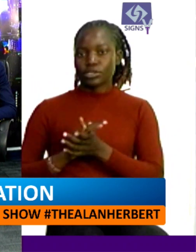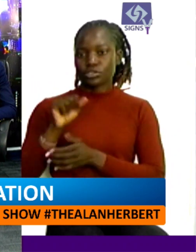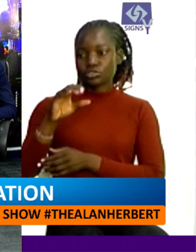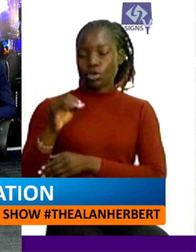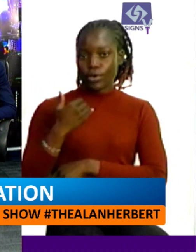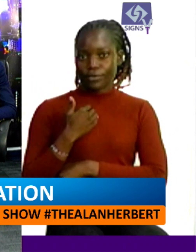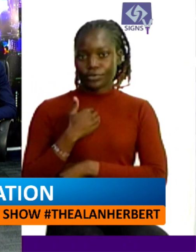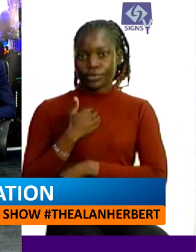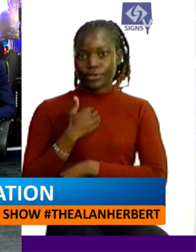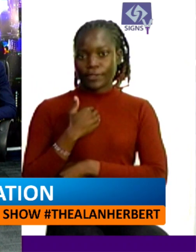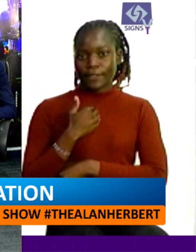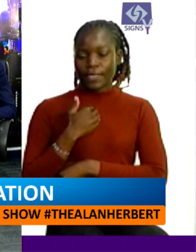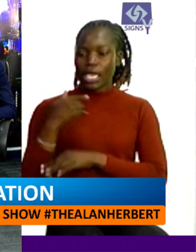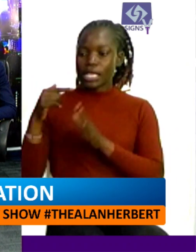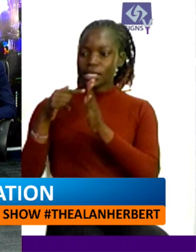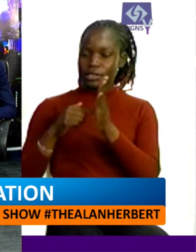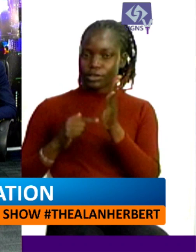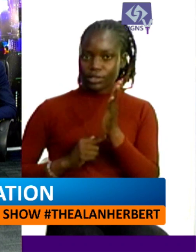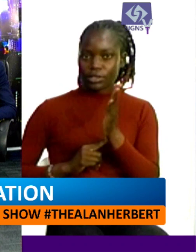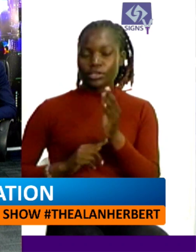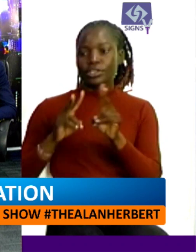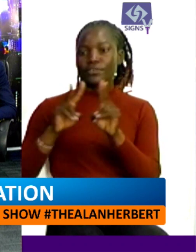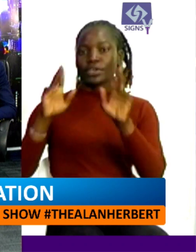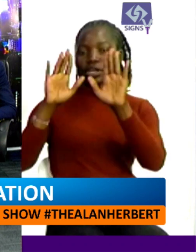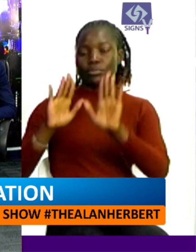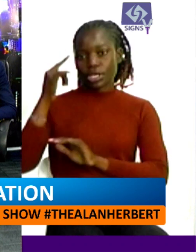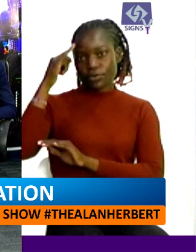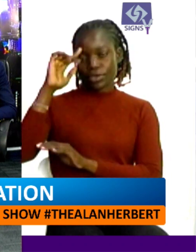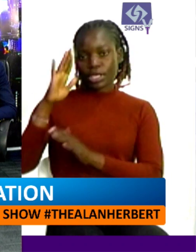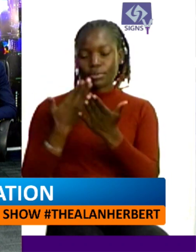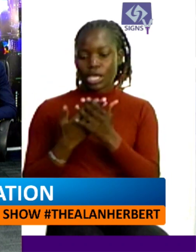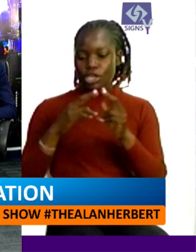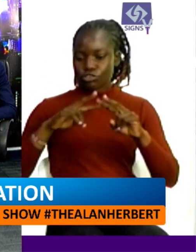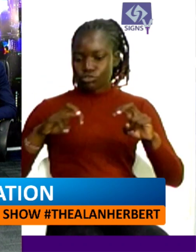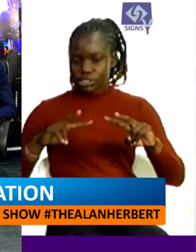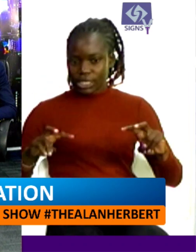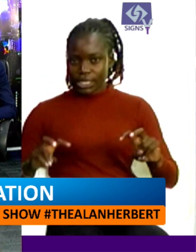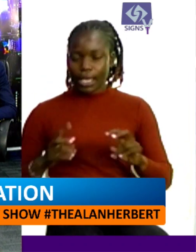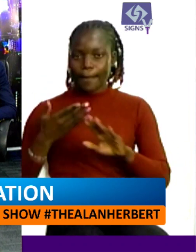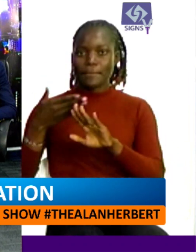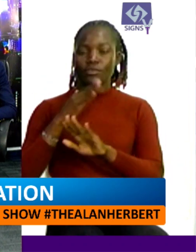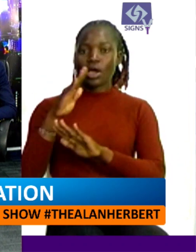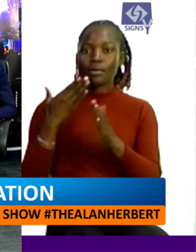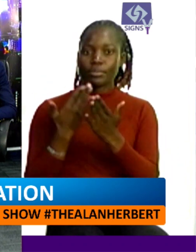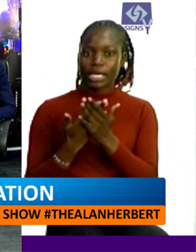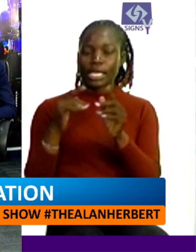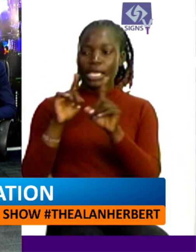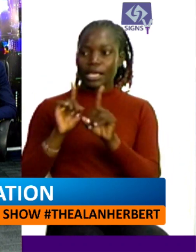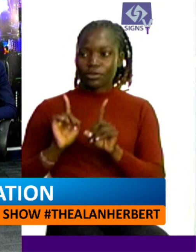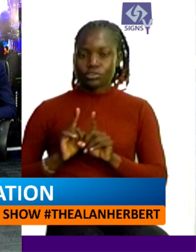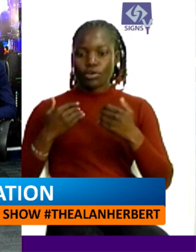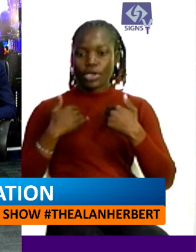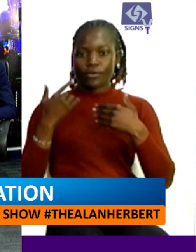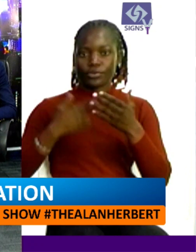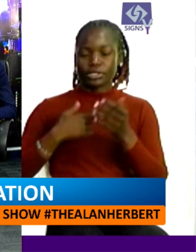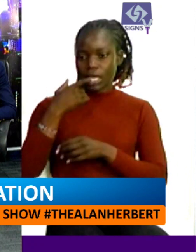we have a checklist of eligibility, so it's very important for the applicants to check the eligibility before applying. And we have an